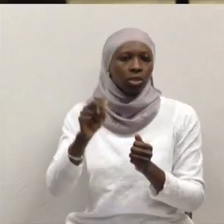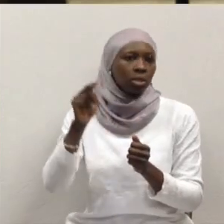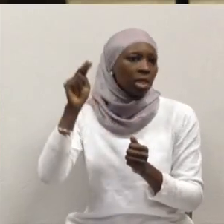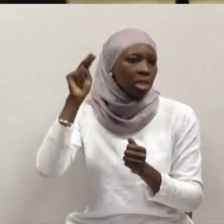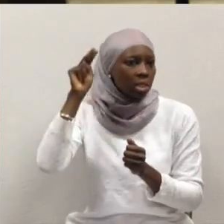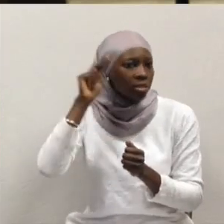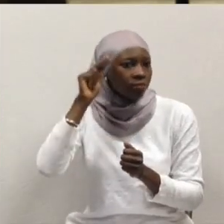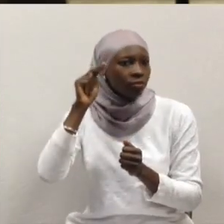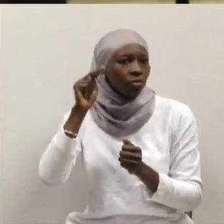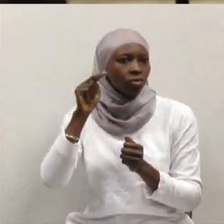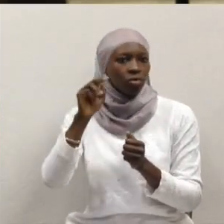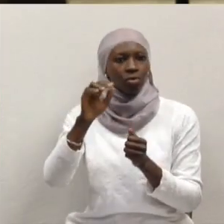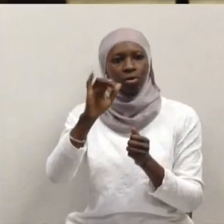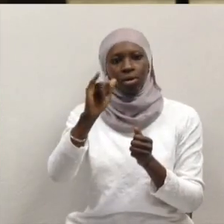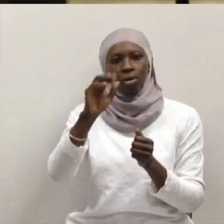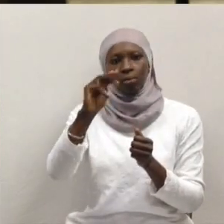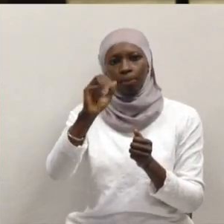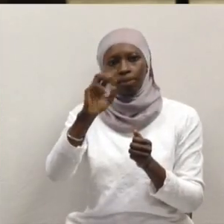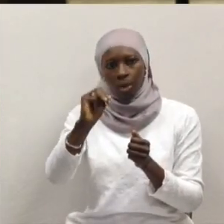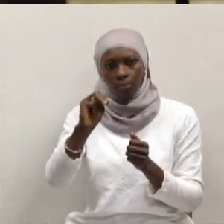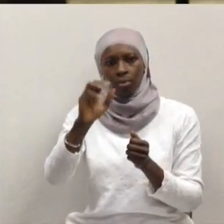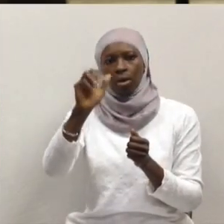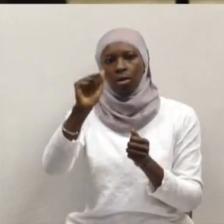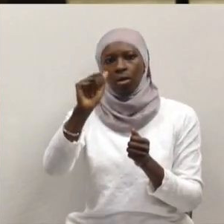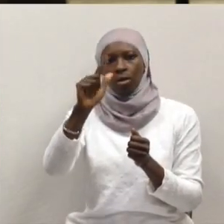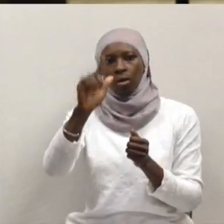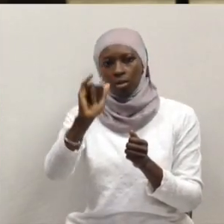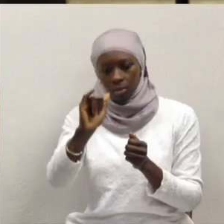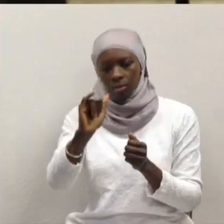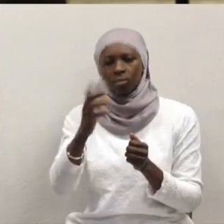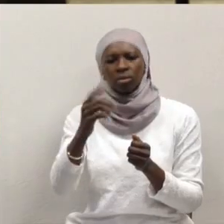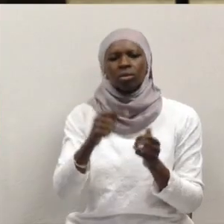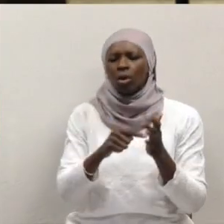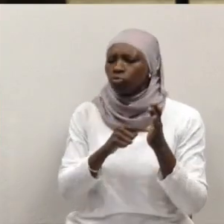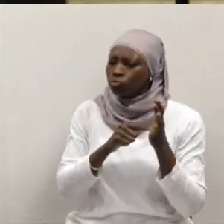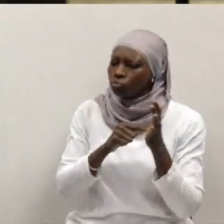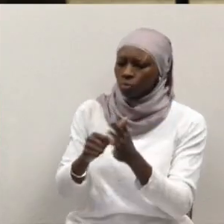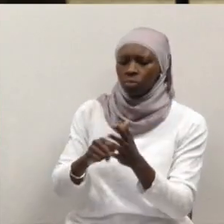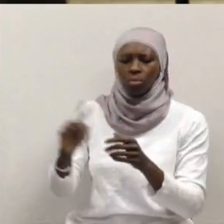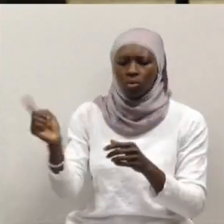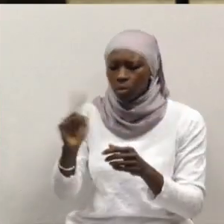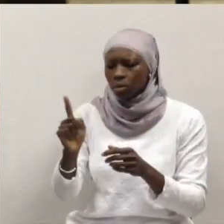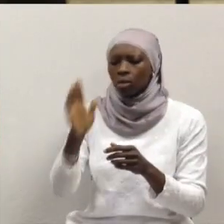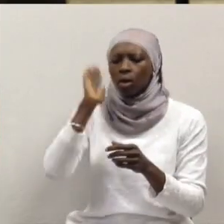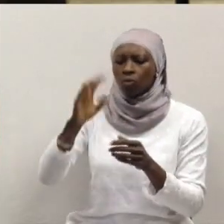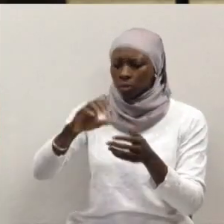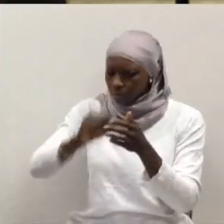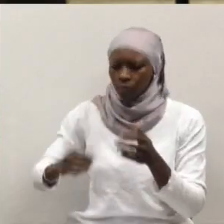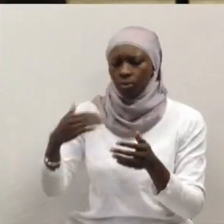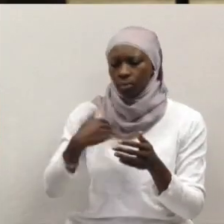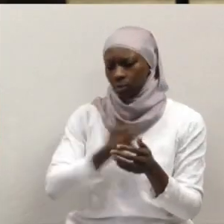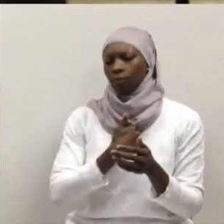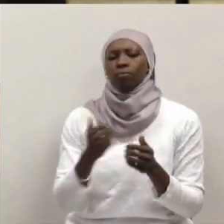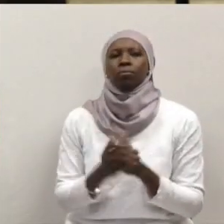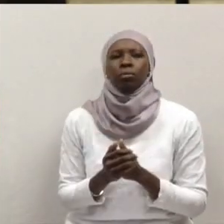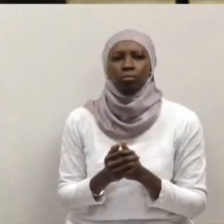his son-in-law, he told Imam Ali, show it to me where it is and I will remove it.